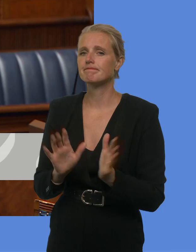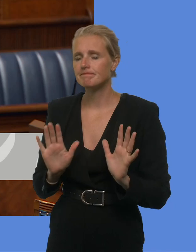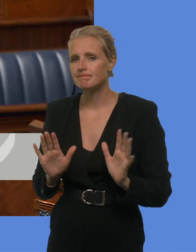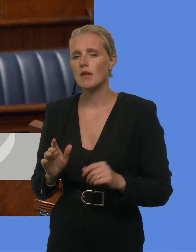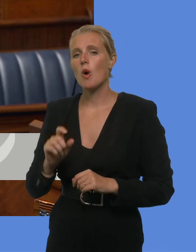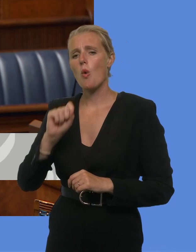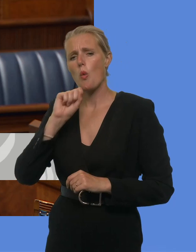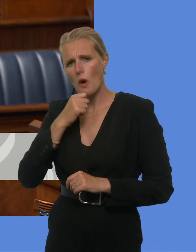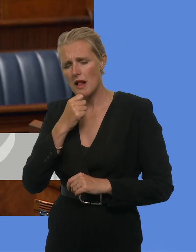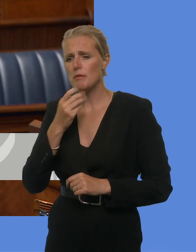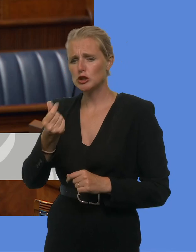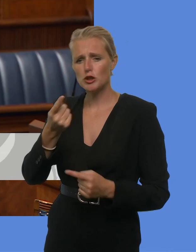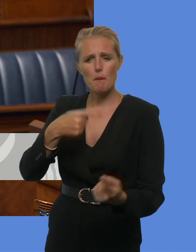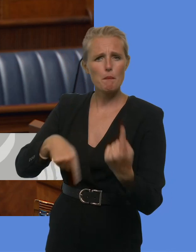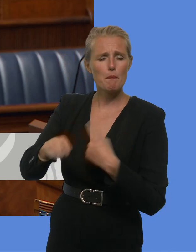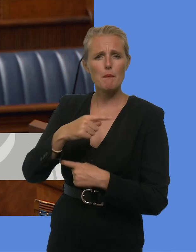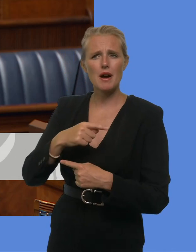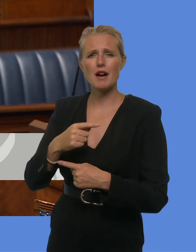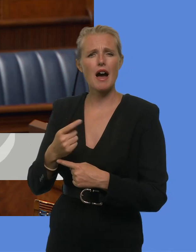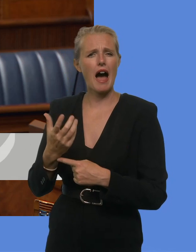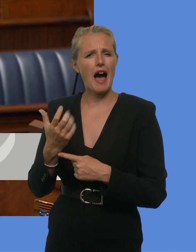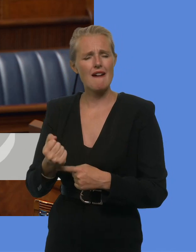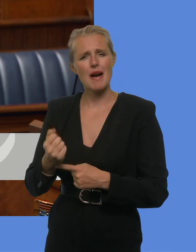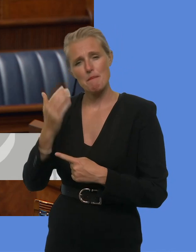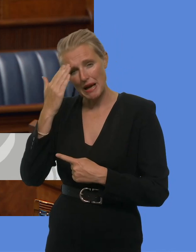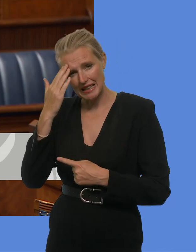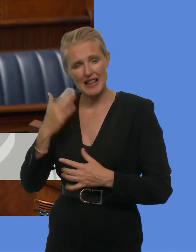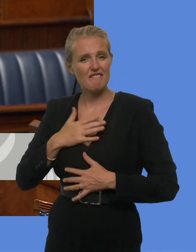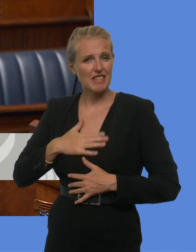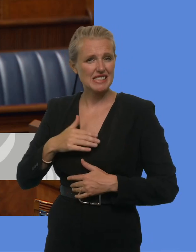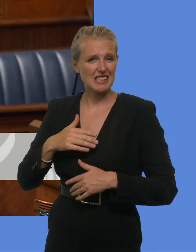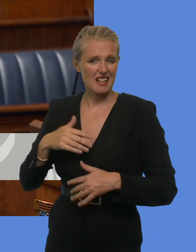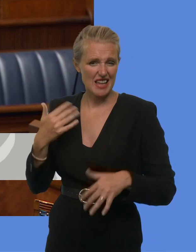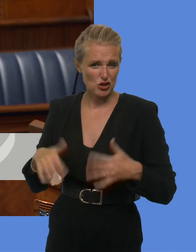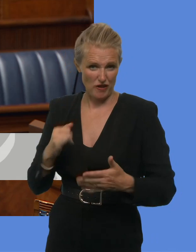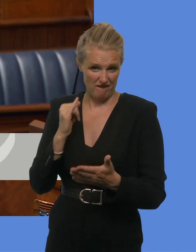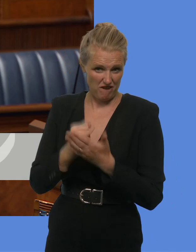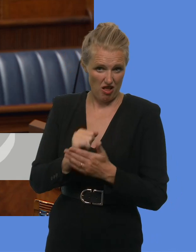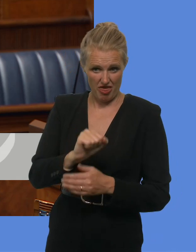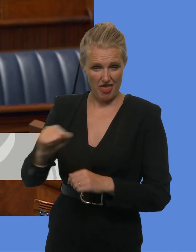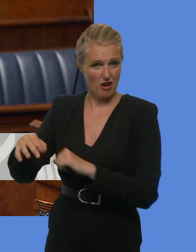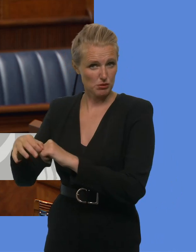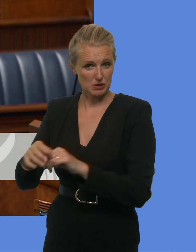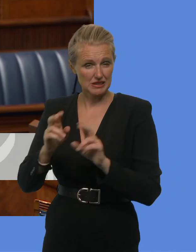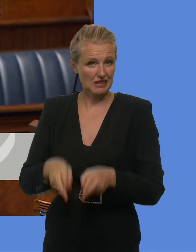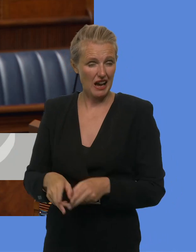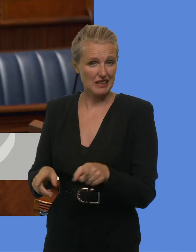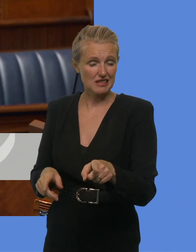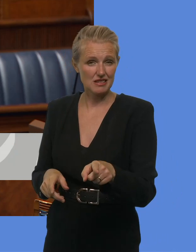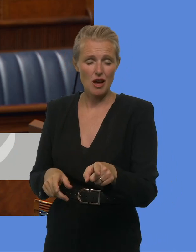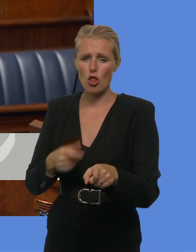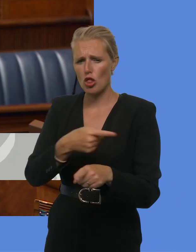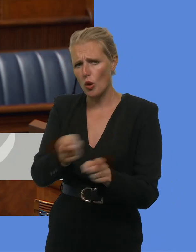be those that have had mental and physical injury due to the death of a loved one, and those people